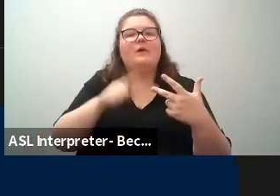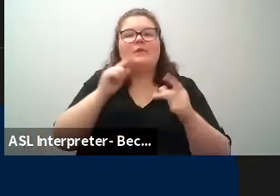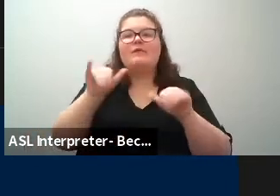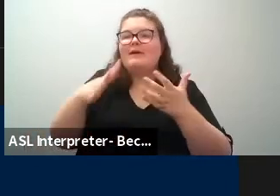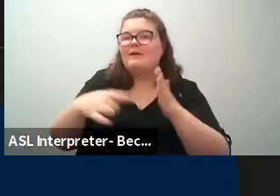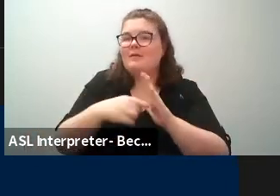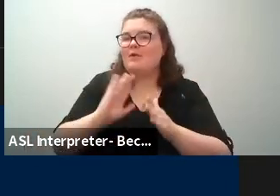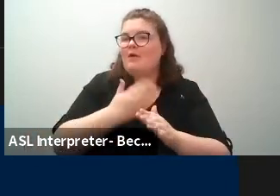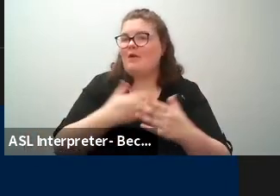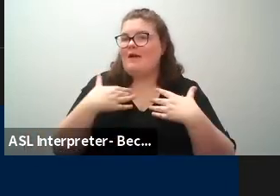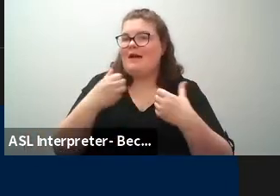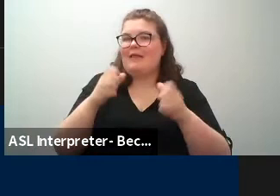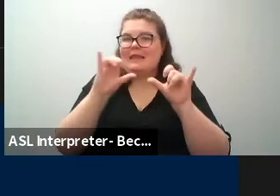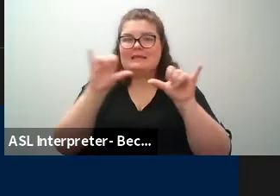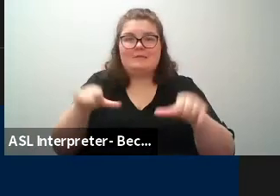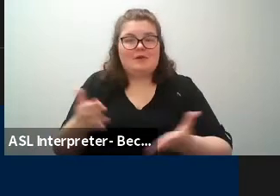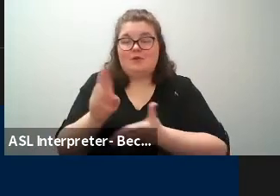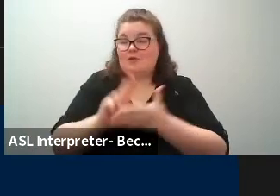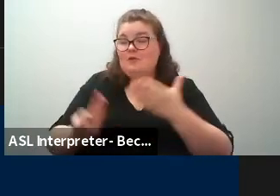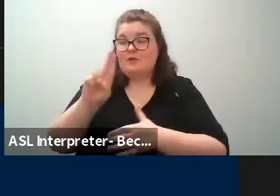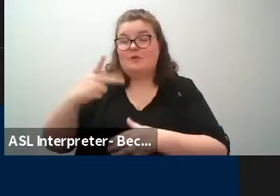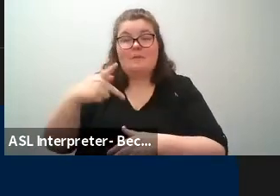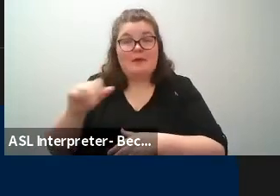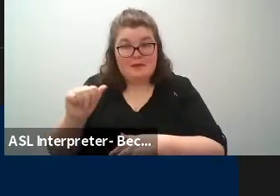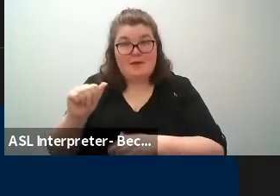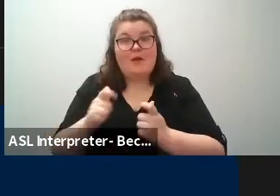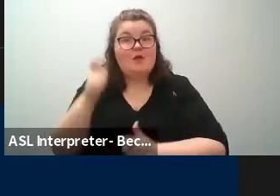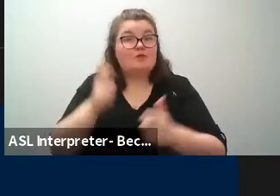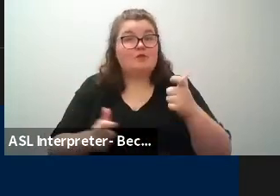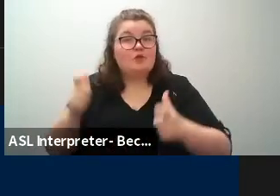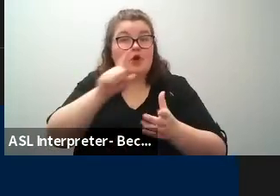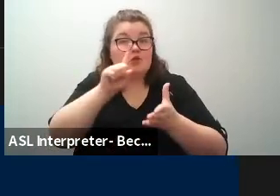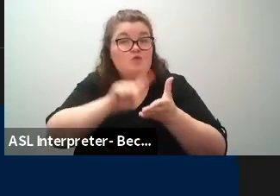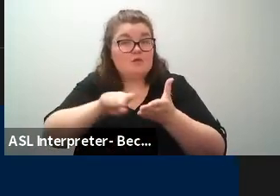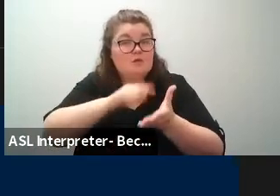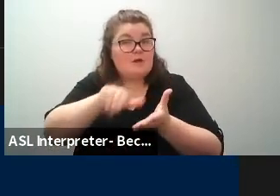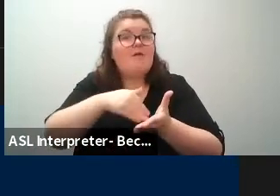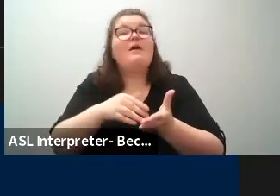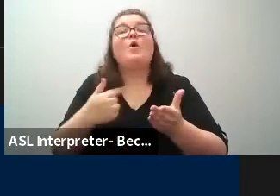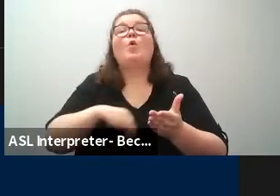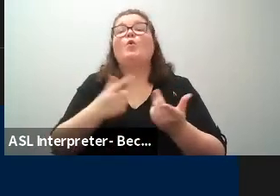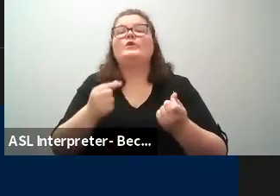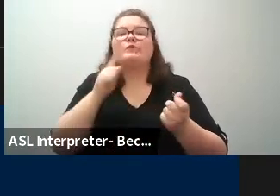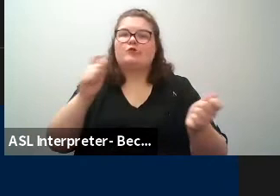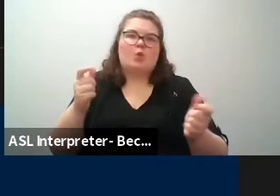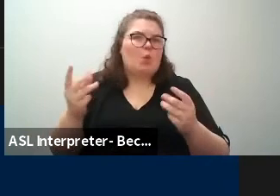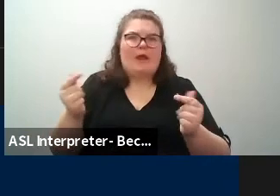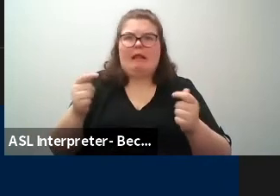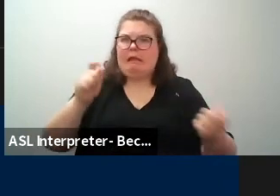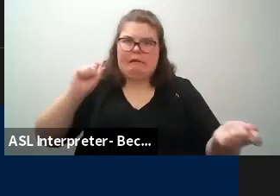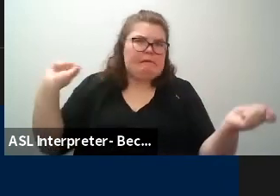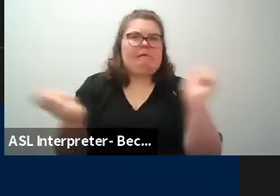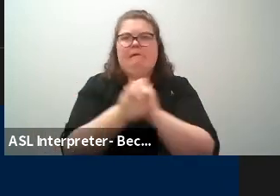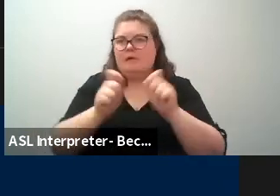health system at the University of Pennsylvania, which is a large tertiary care center, did to rapidly deploy telehealth health